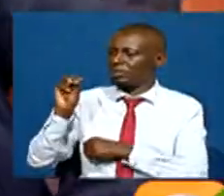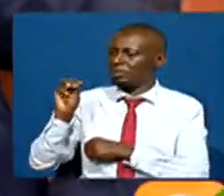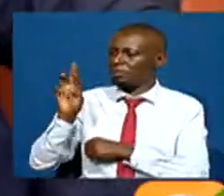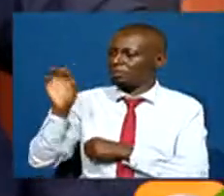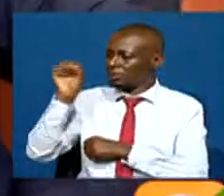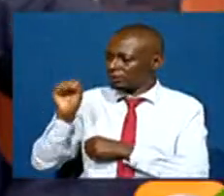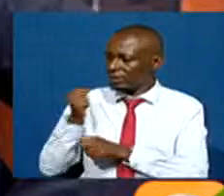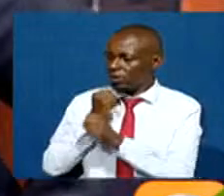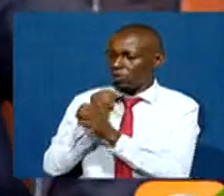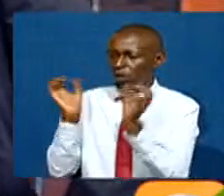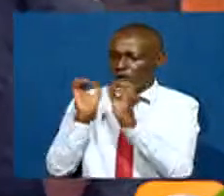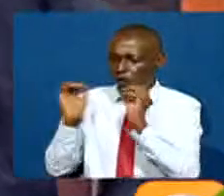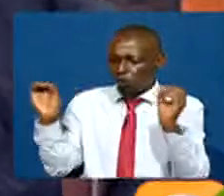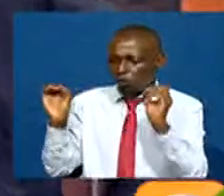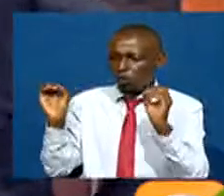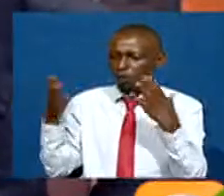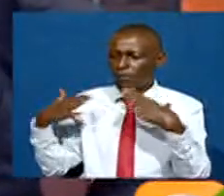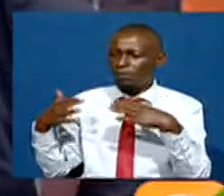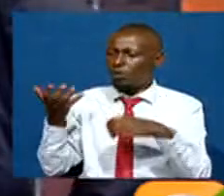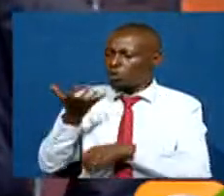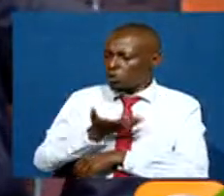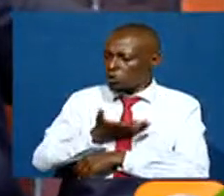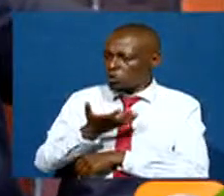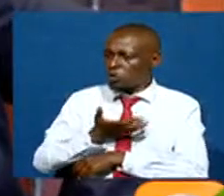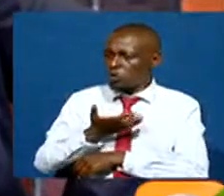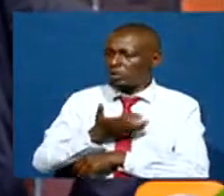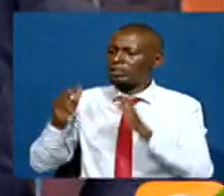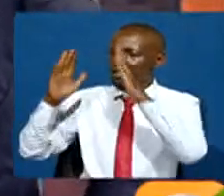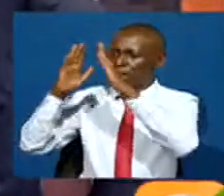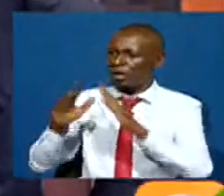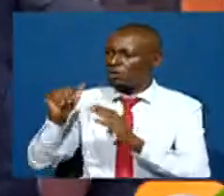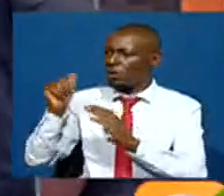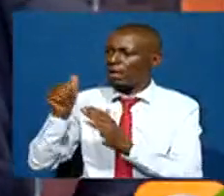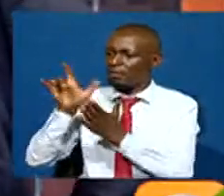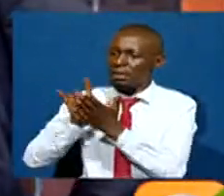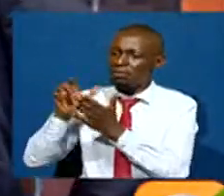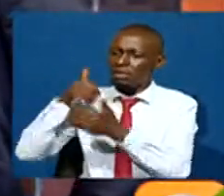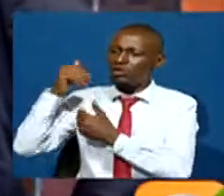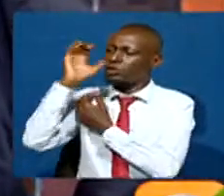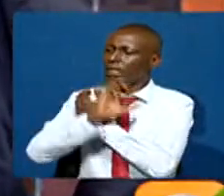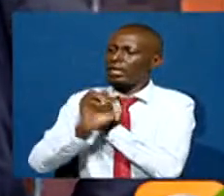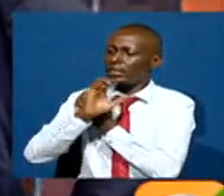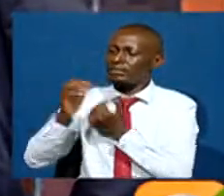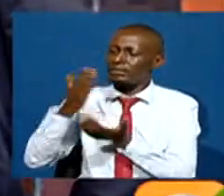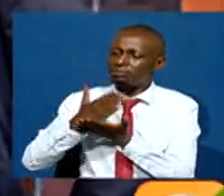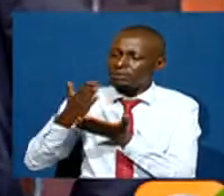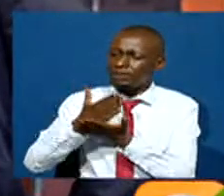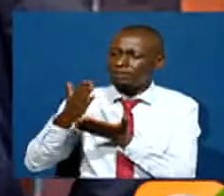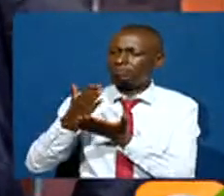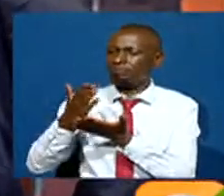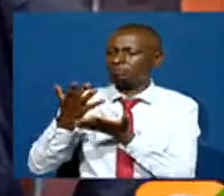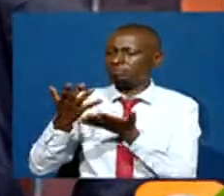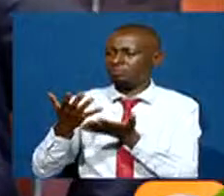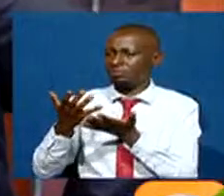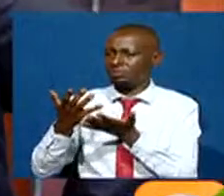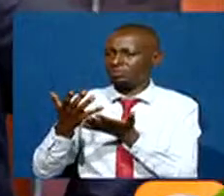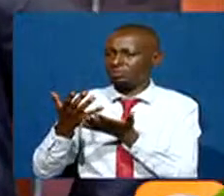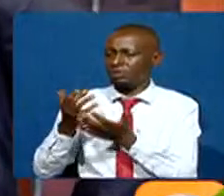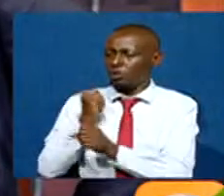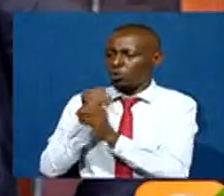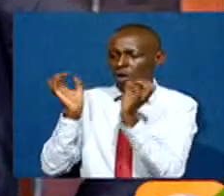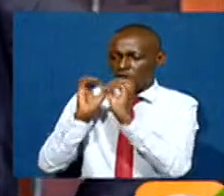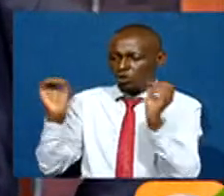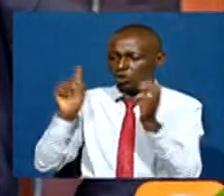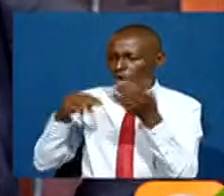Landlords, you know, tenants who have gone abroad. Absolutely. Landlords don't, you know, they've switched off those meters. Okay. What happens to those